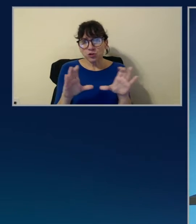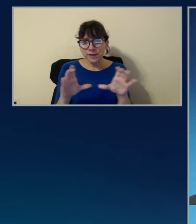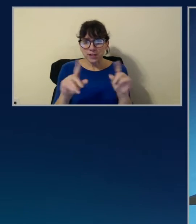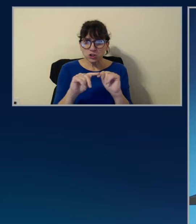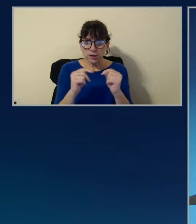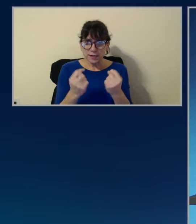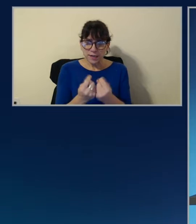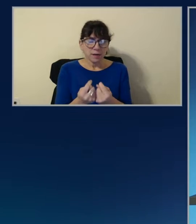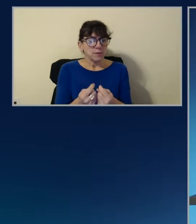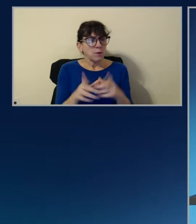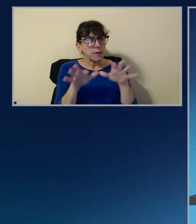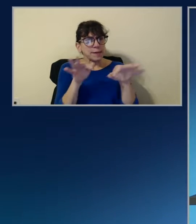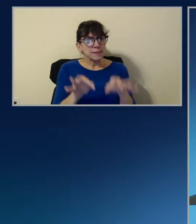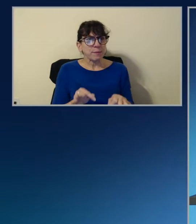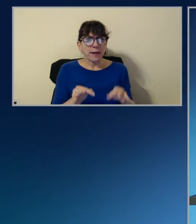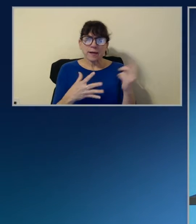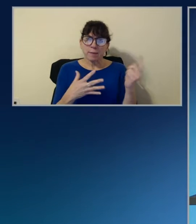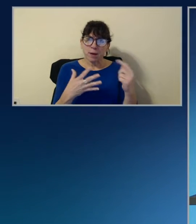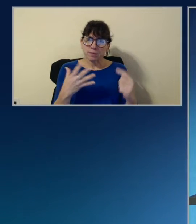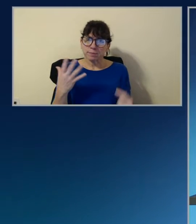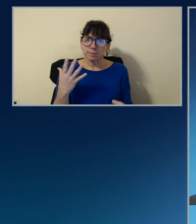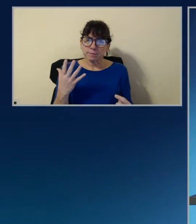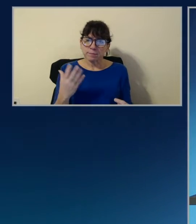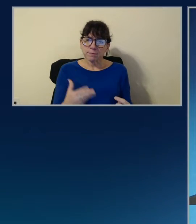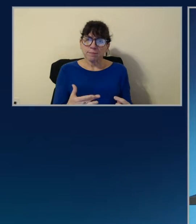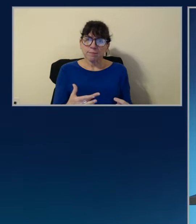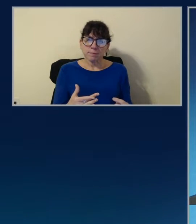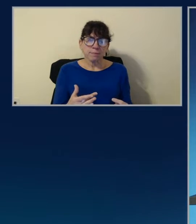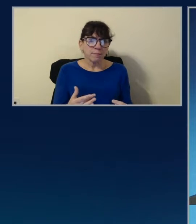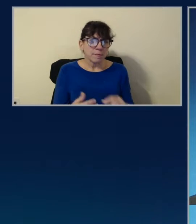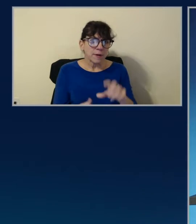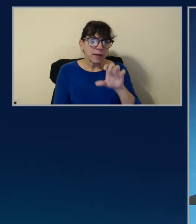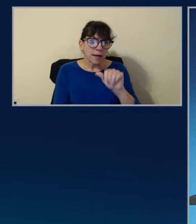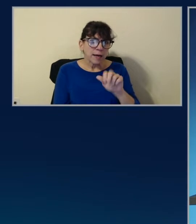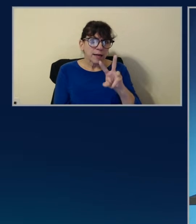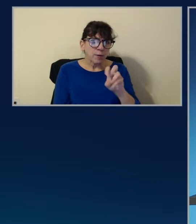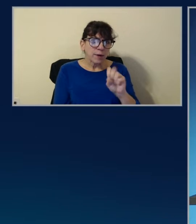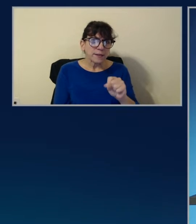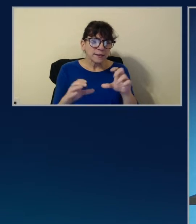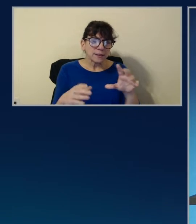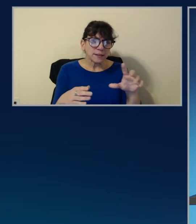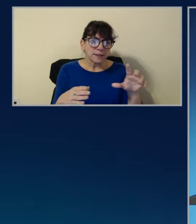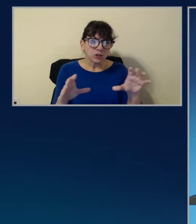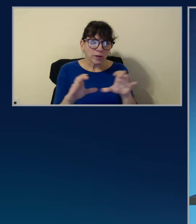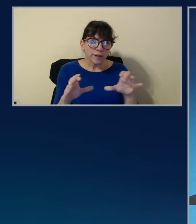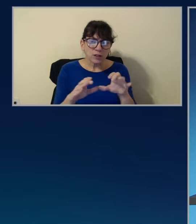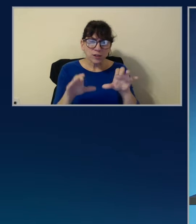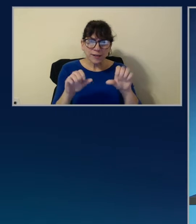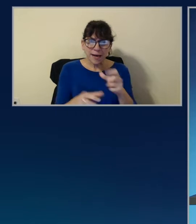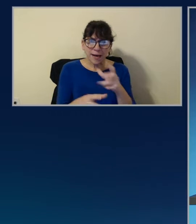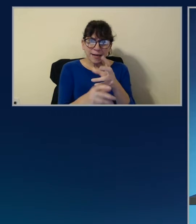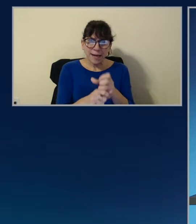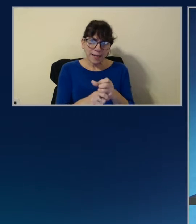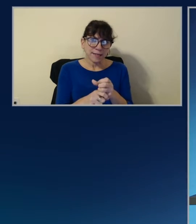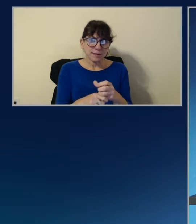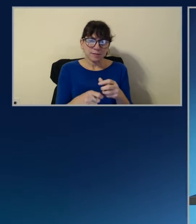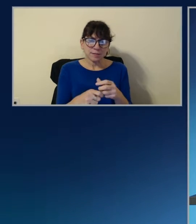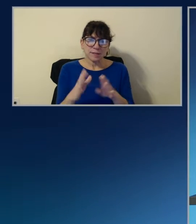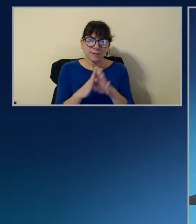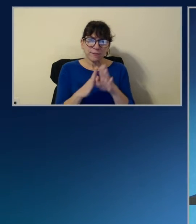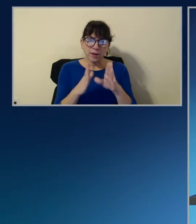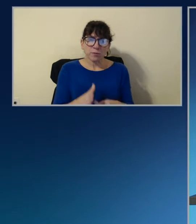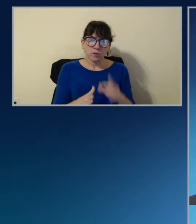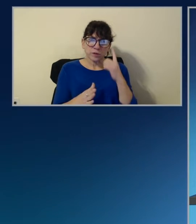talk to us about a bunch of talk to us what AWS Training and Certification can get us or the developers out there when it comes to actually generative